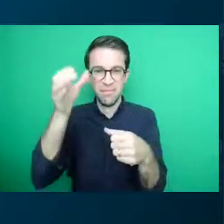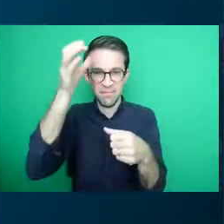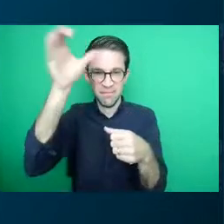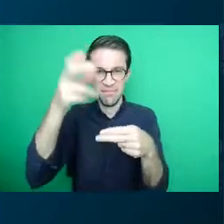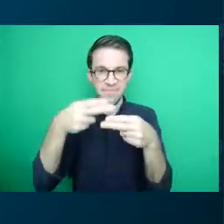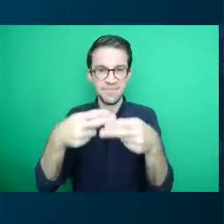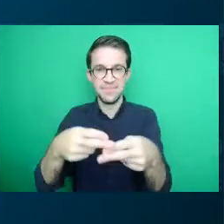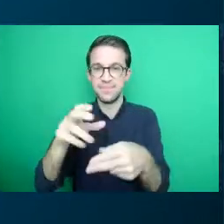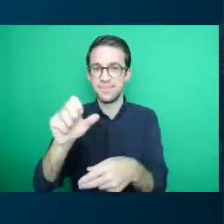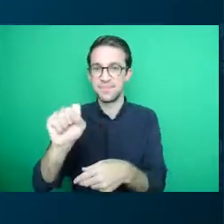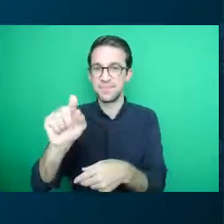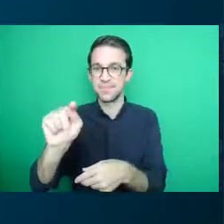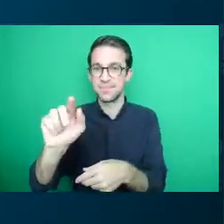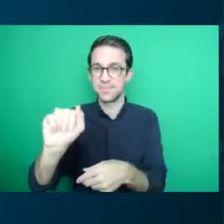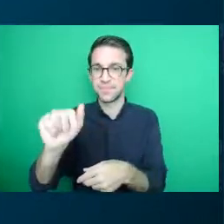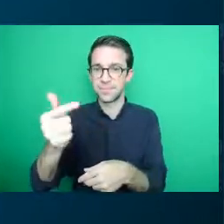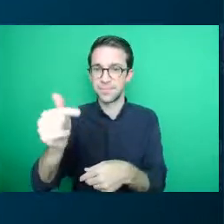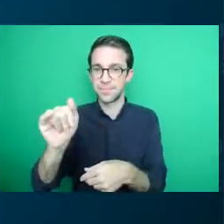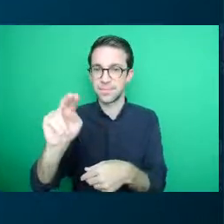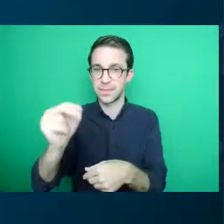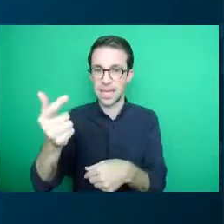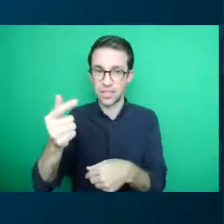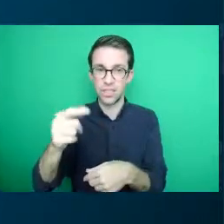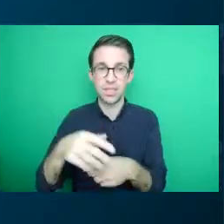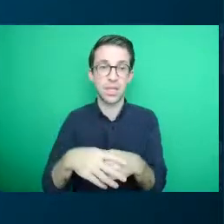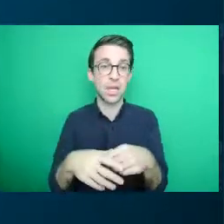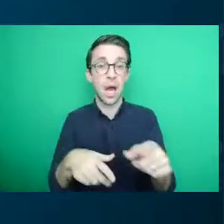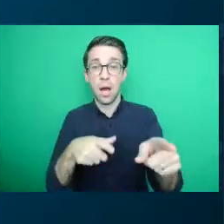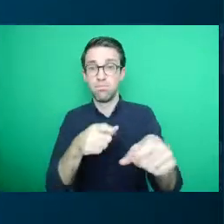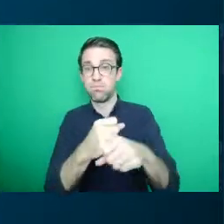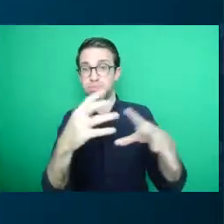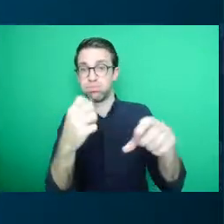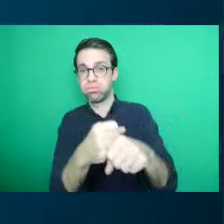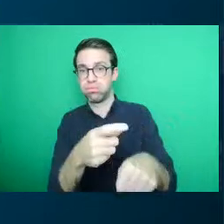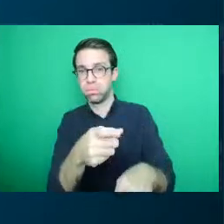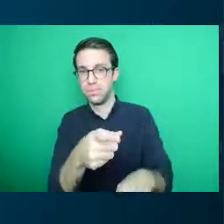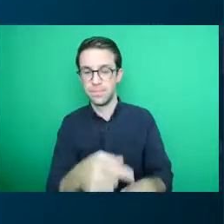staging. The other good experimental data we have here